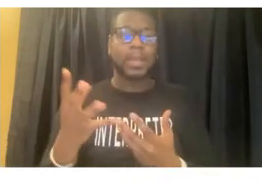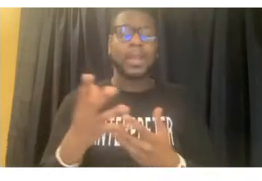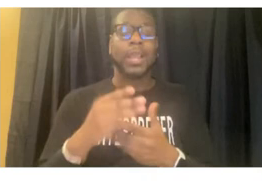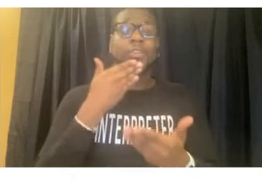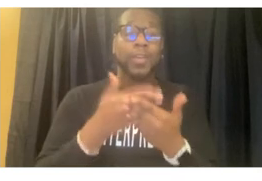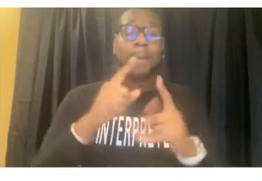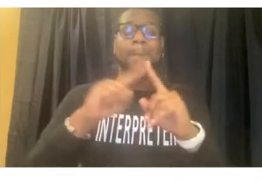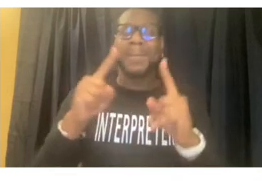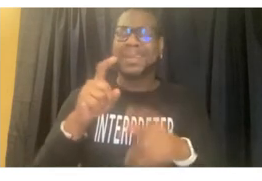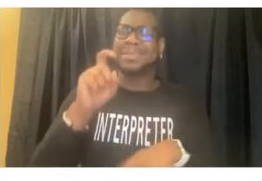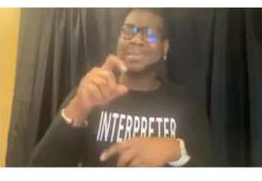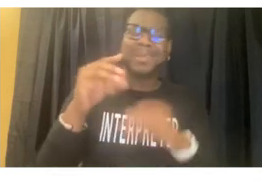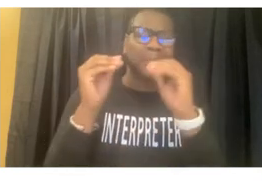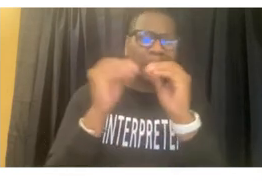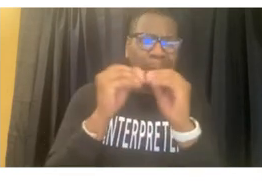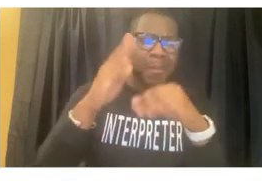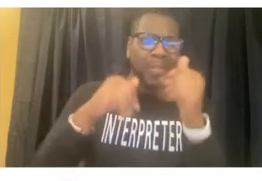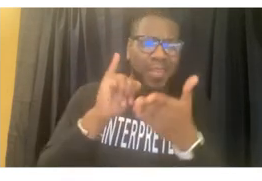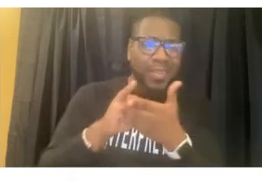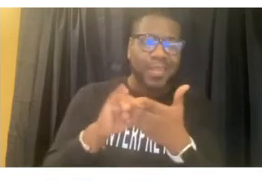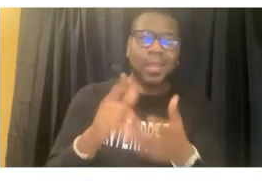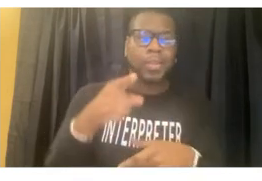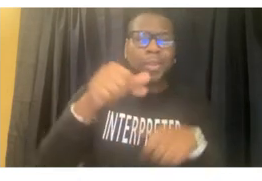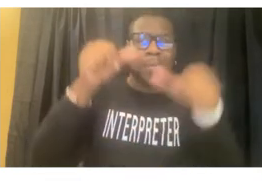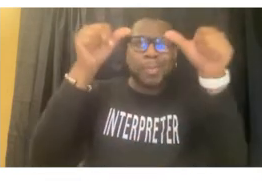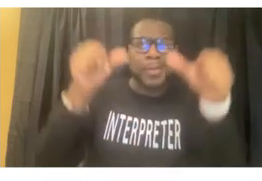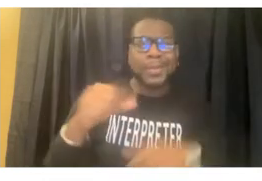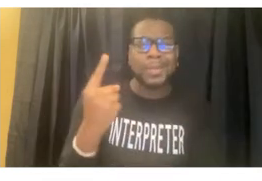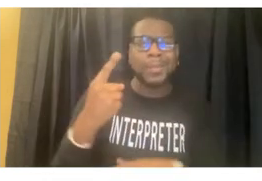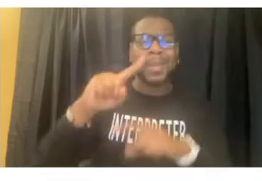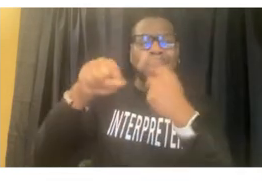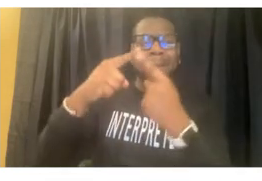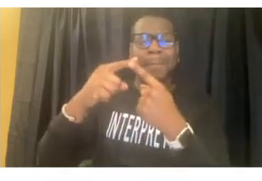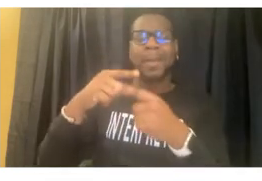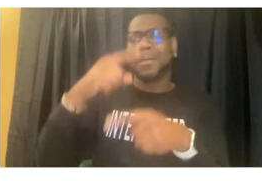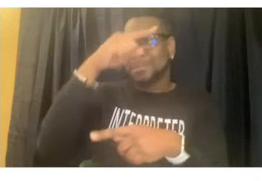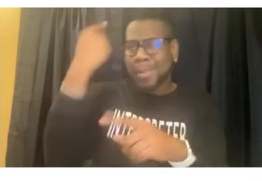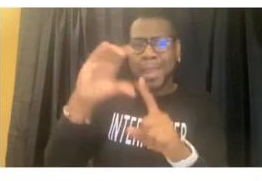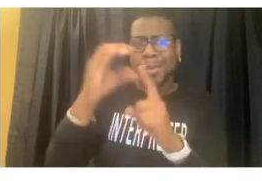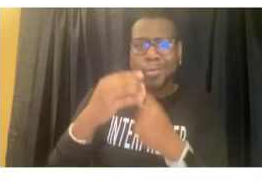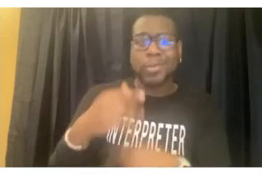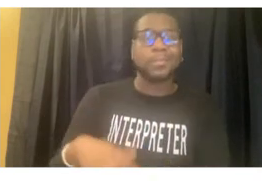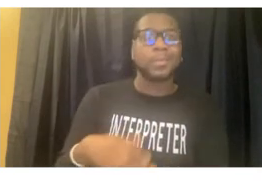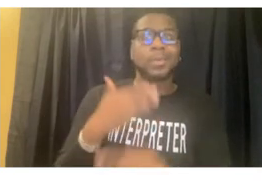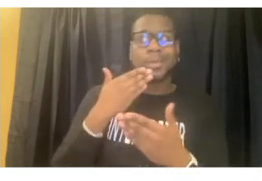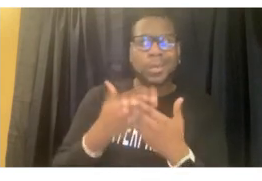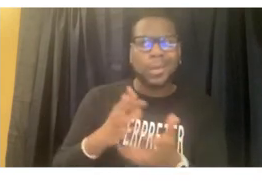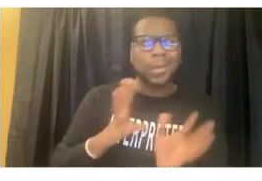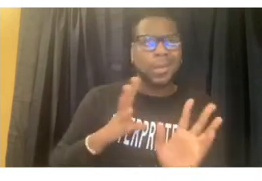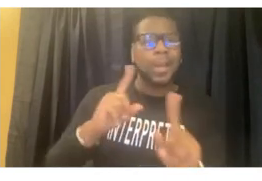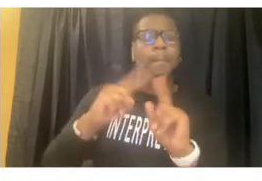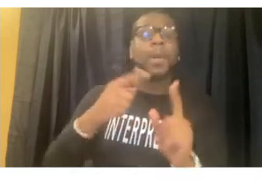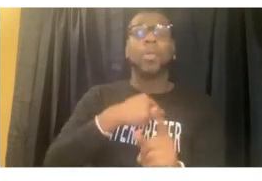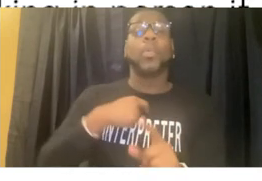do more than that. You posting a black square last year, great. You need to do more than that. What are you actually doing when no one is watching? And